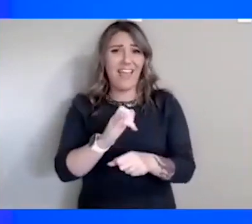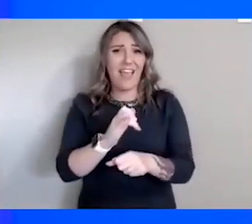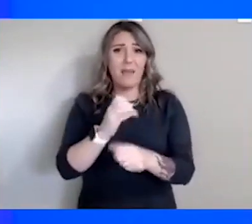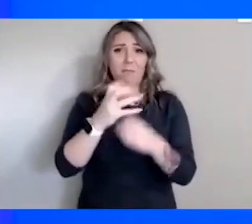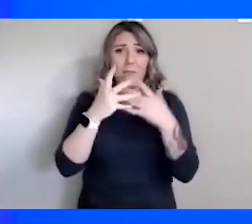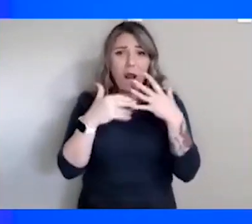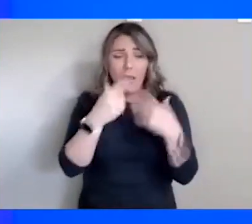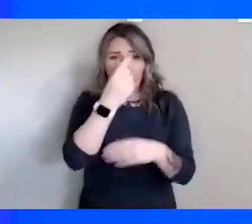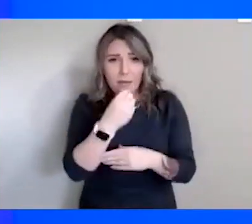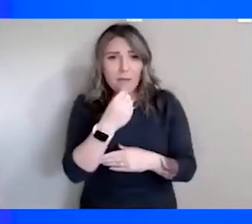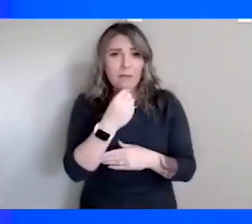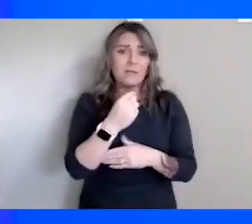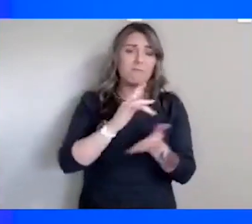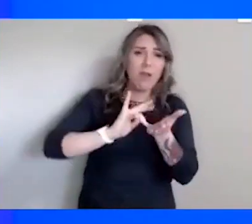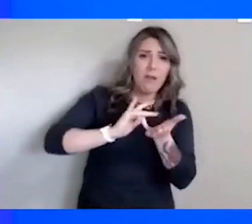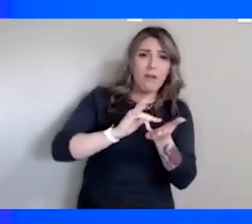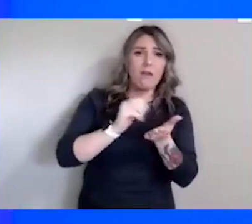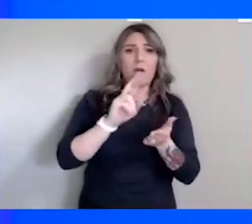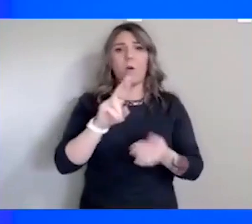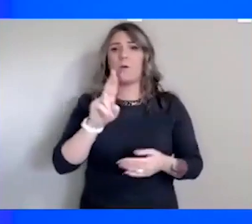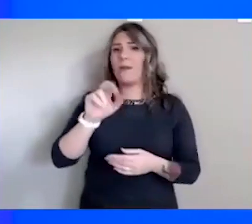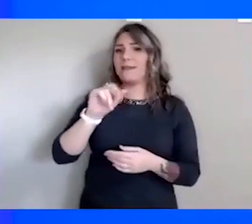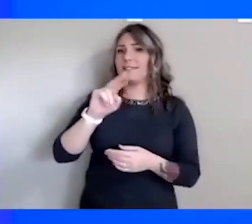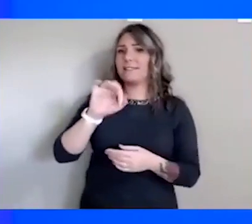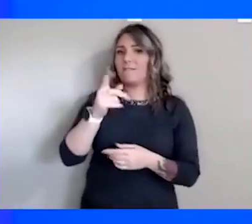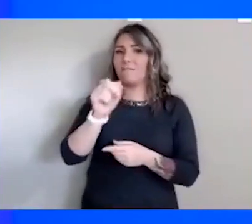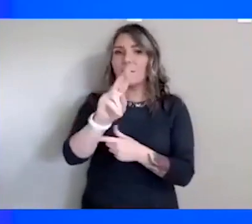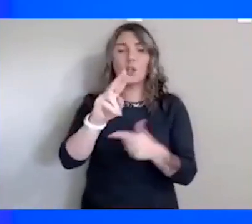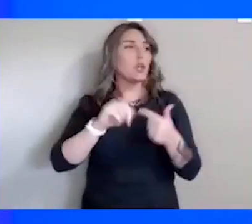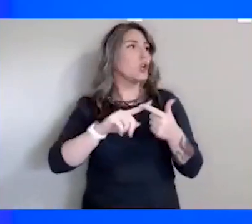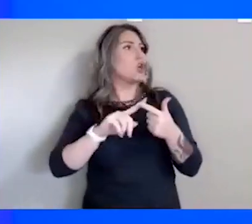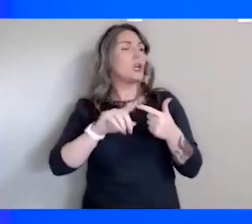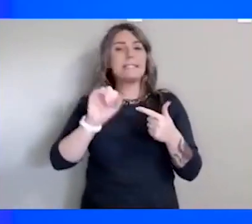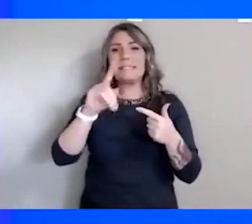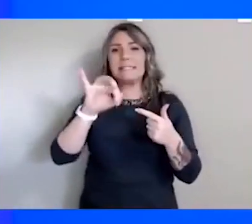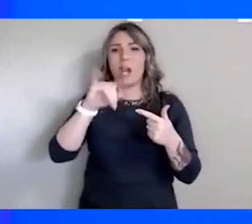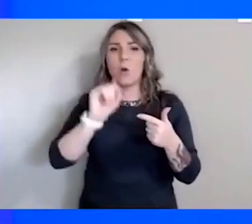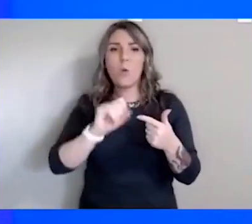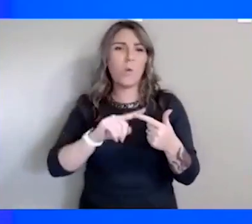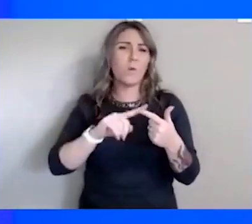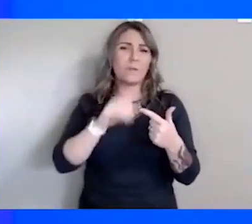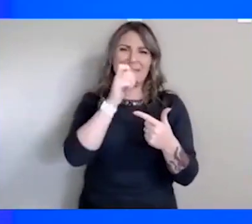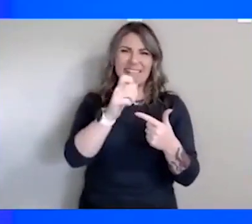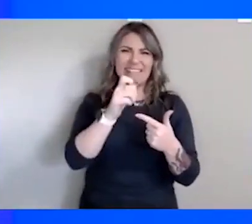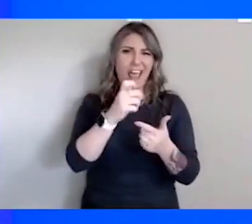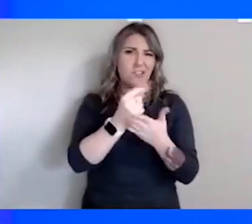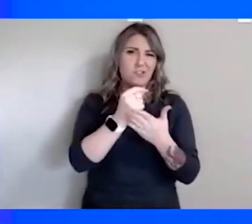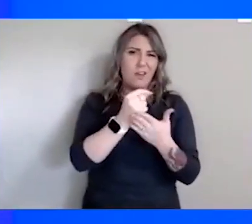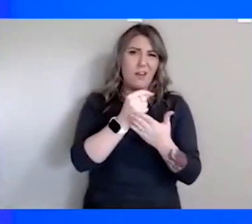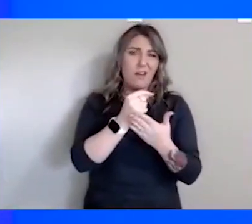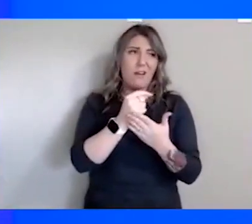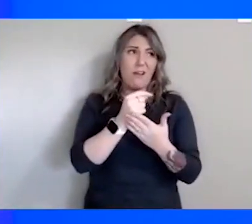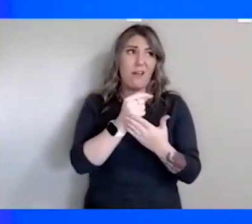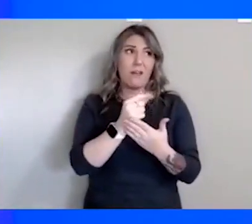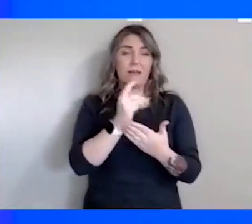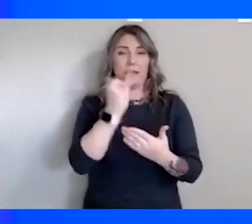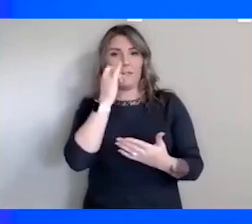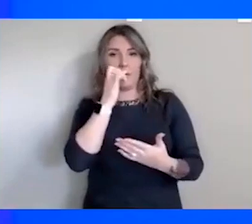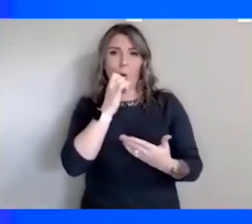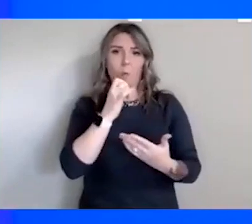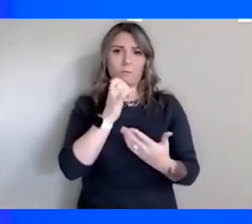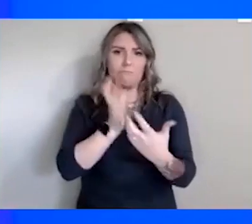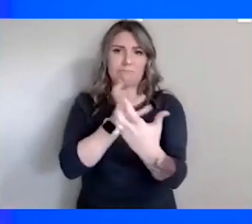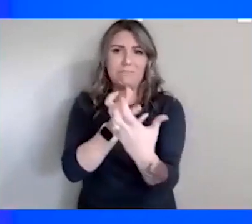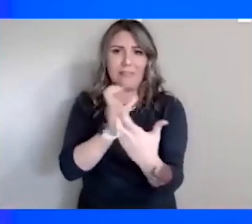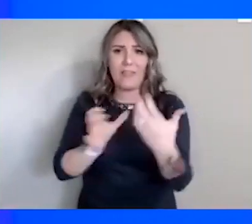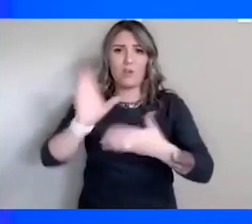far as remdesivir or steroids, you're really not going to be treated unless you meet that criteria saying you need oxygen, you're having increased